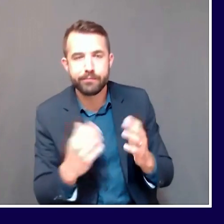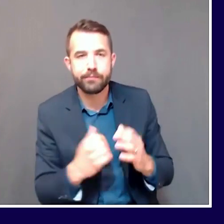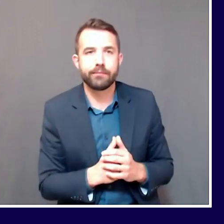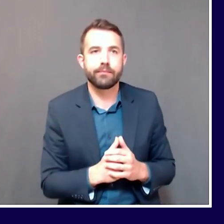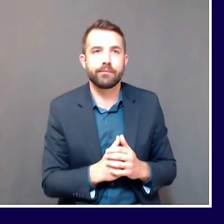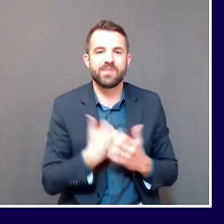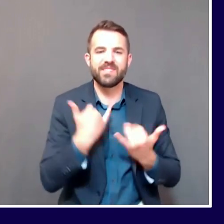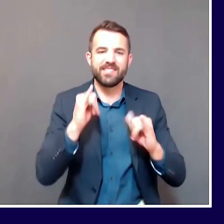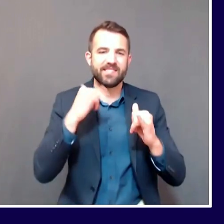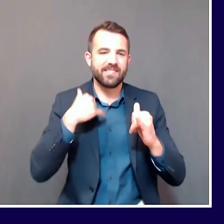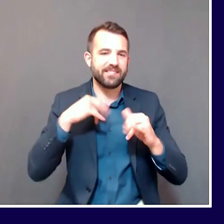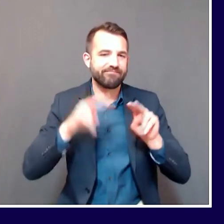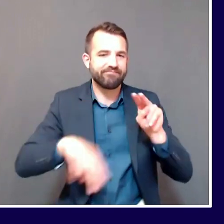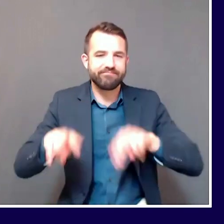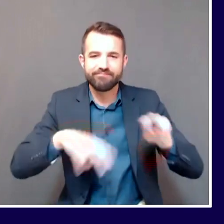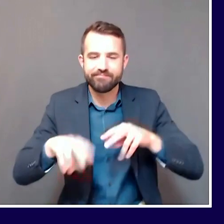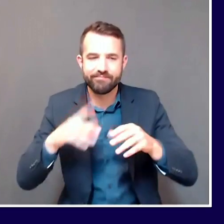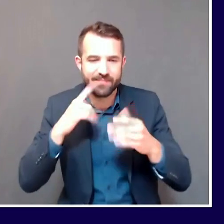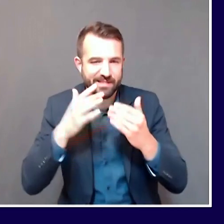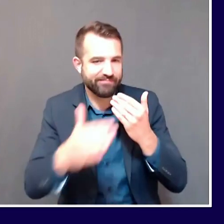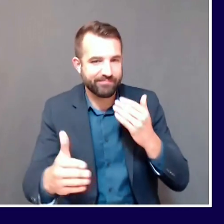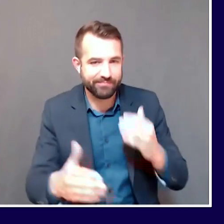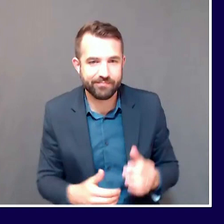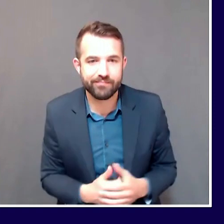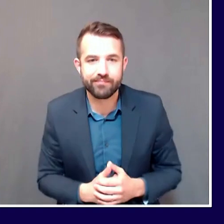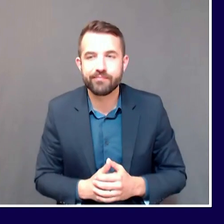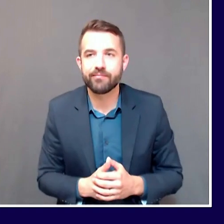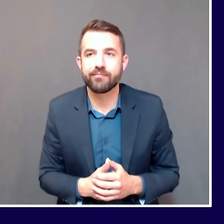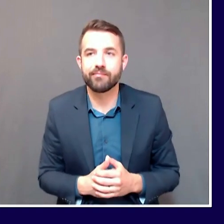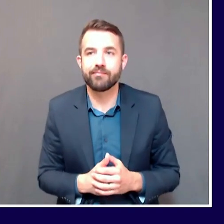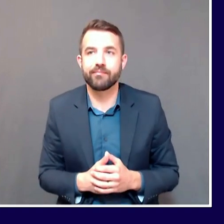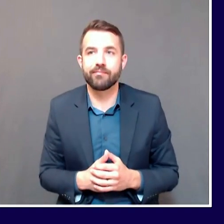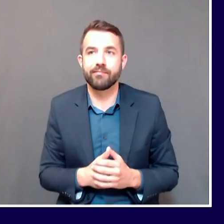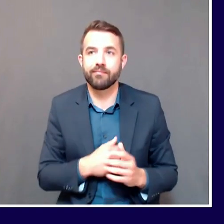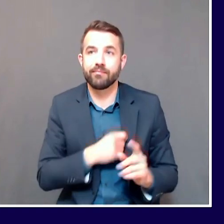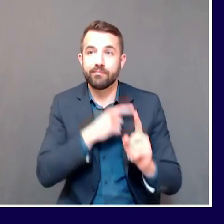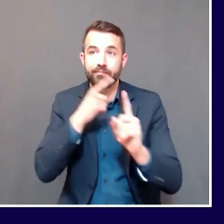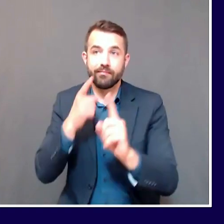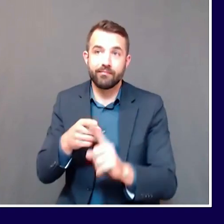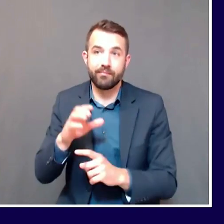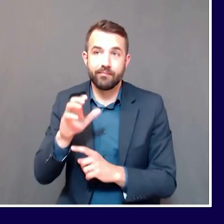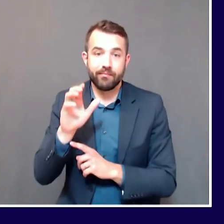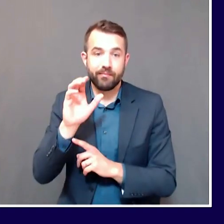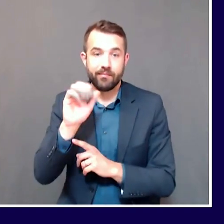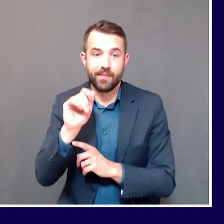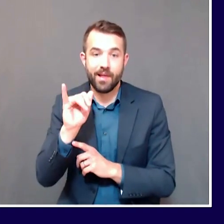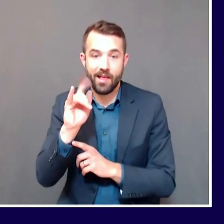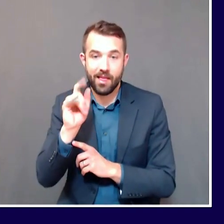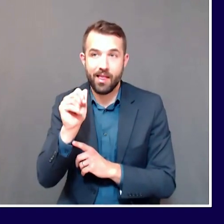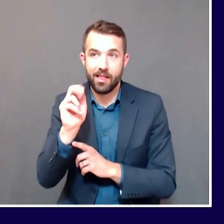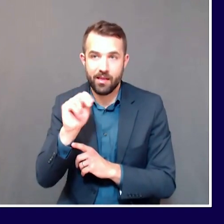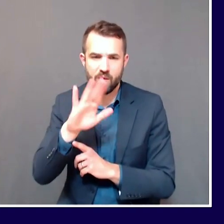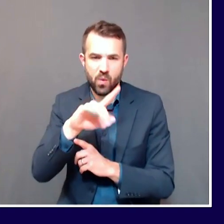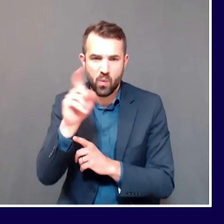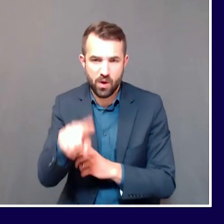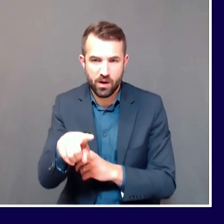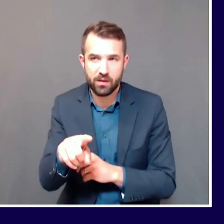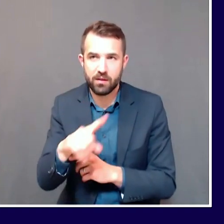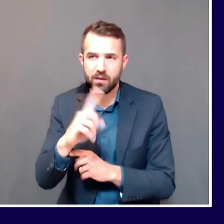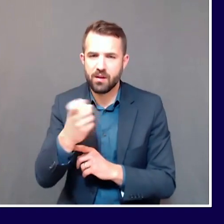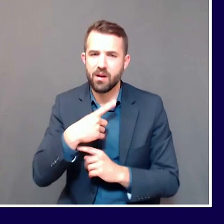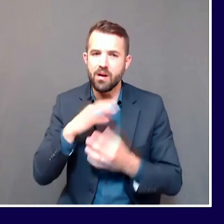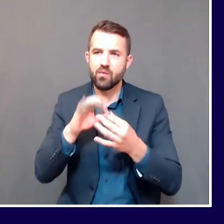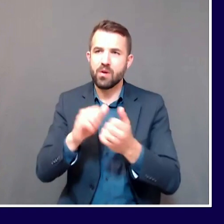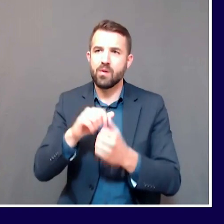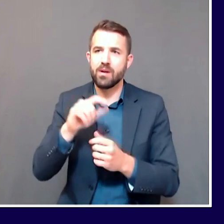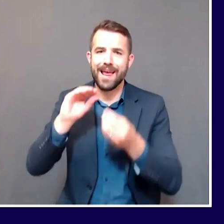Thank you. And Caitlin, I wanted to go back to a question that Caitlin Andrew raised about the value in these data. And among